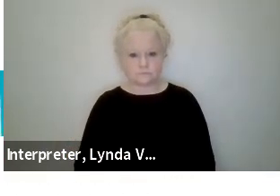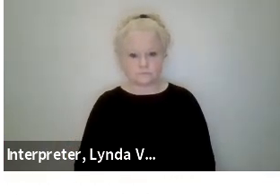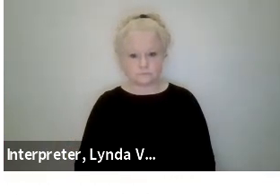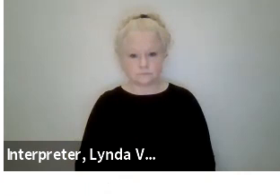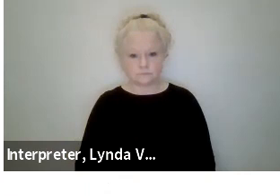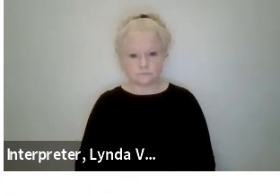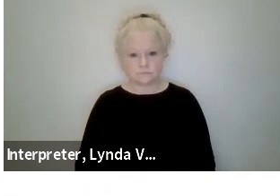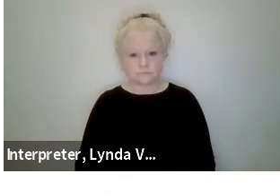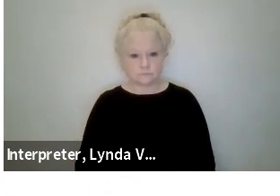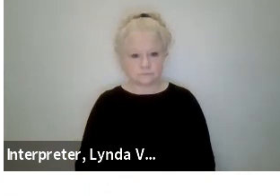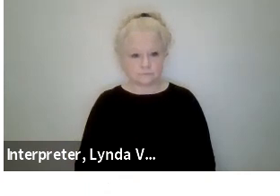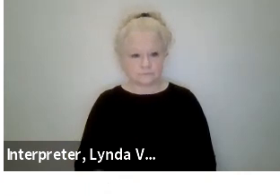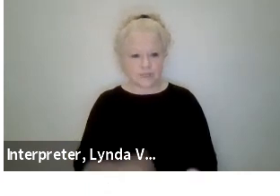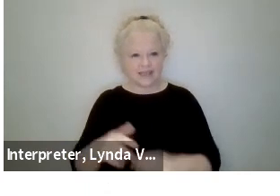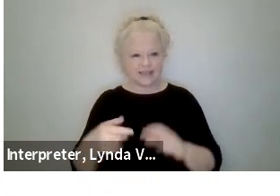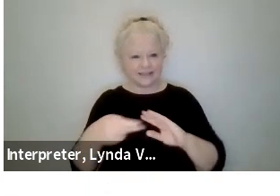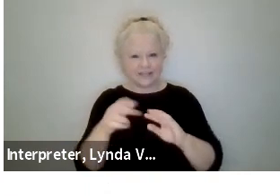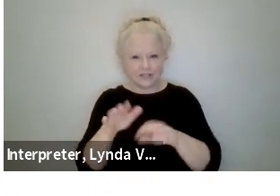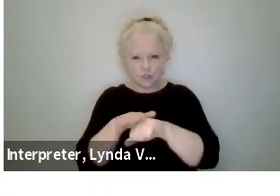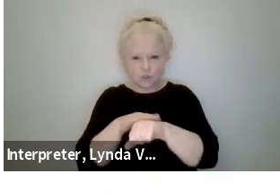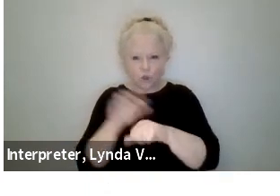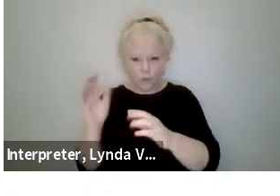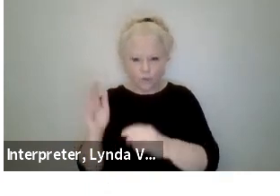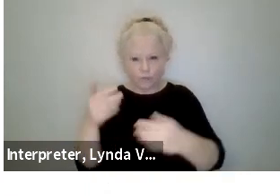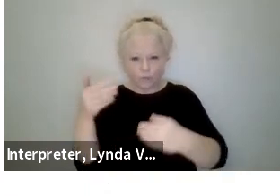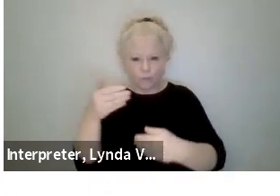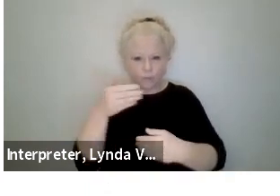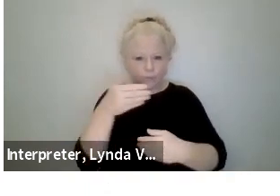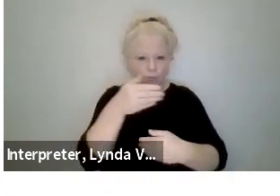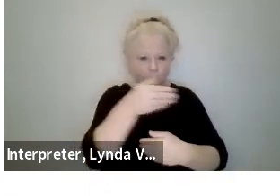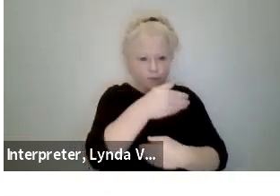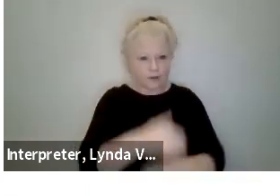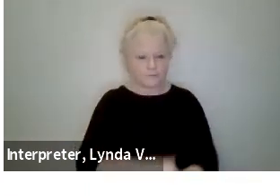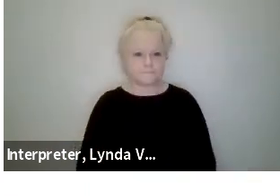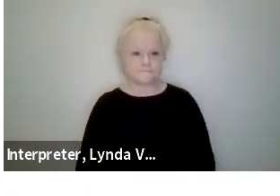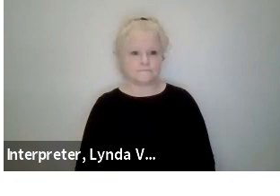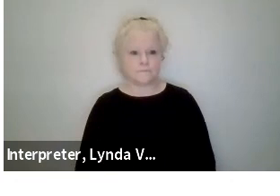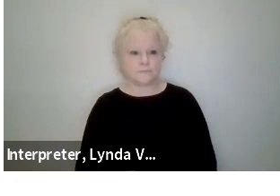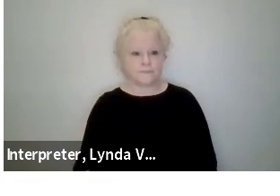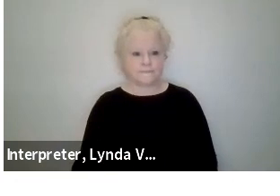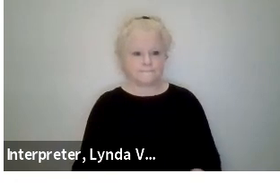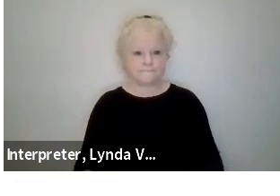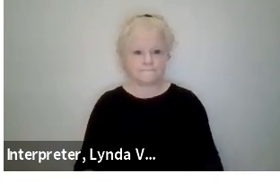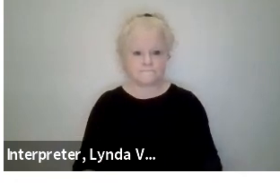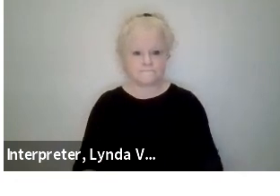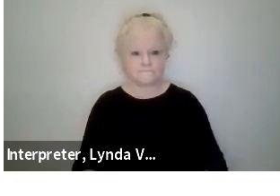Sorry, my slide was moving a little slow there. So I'm going to tell you or start by telling you guys about our amazing